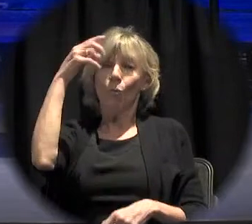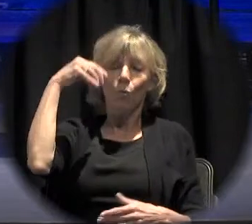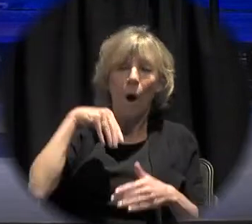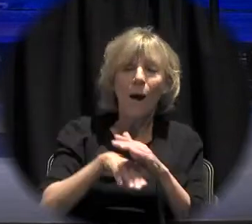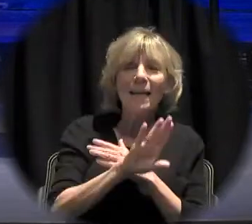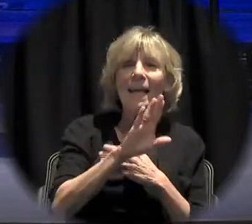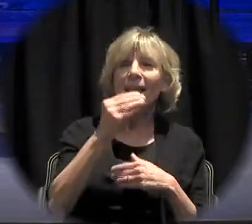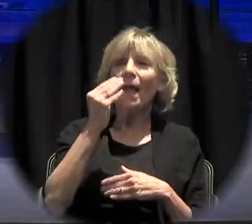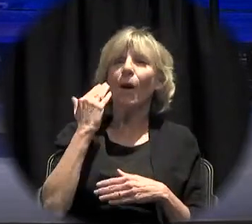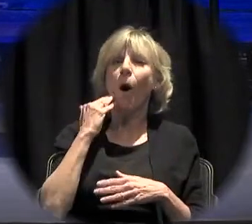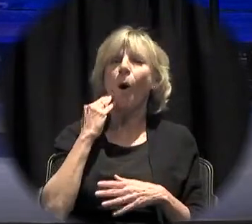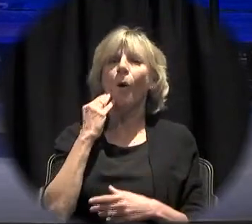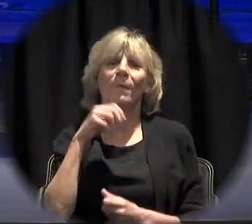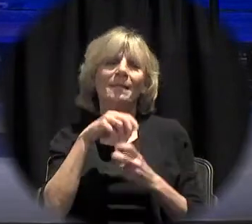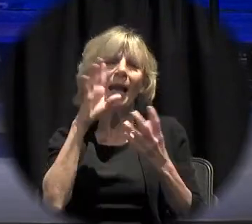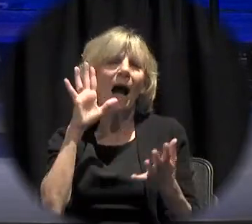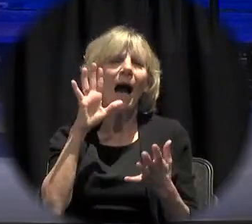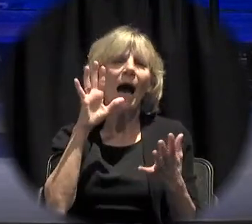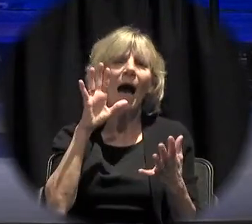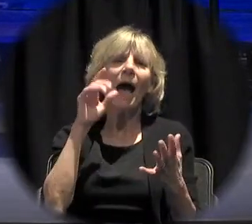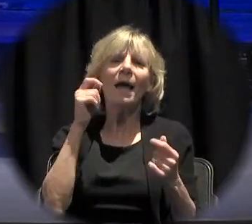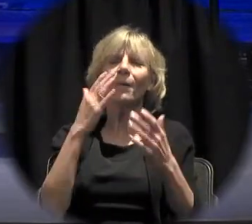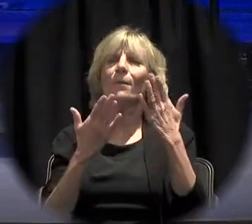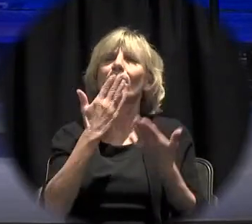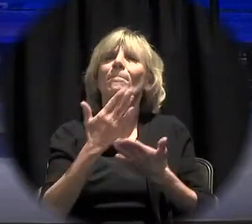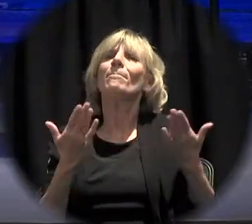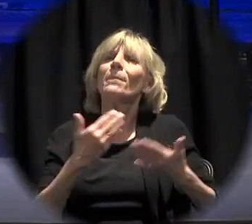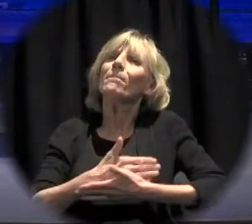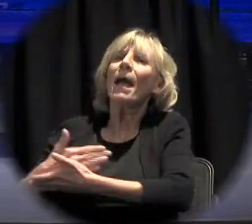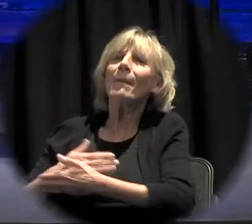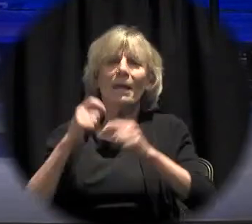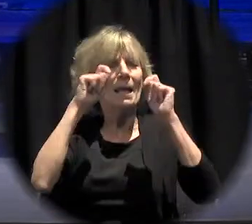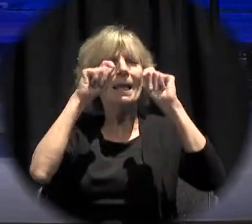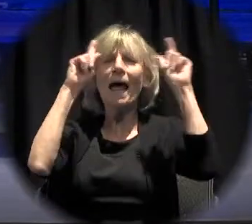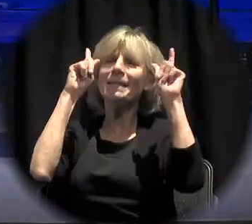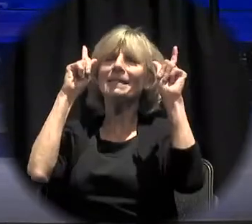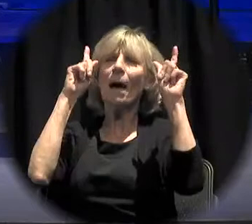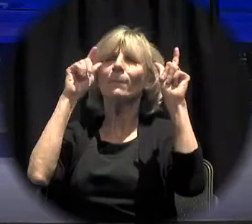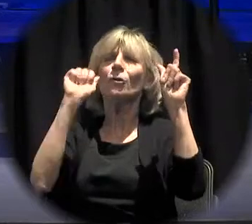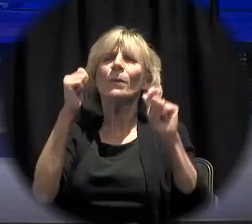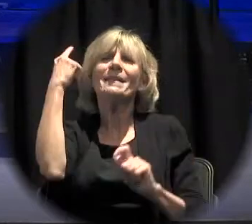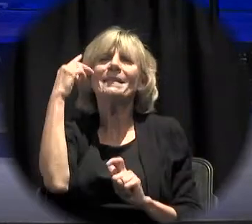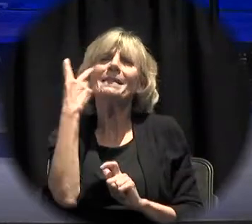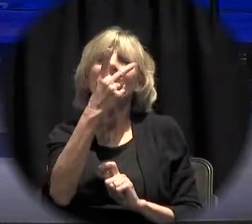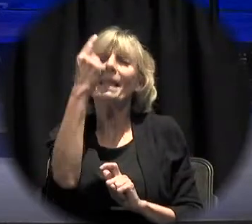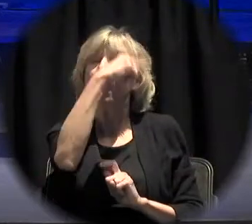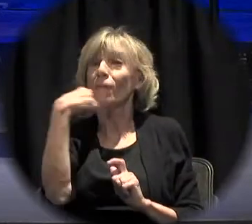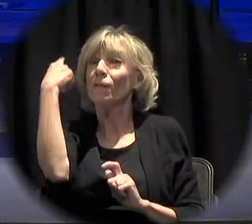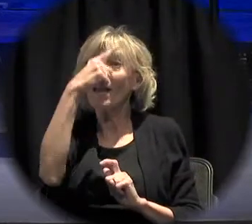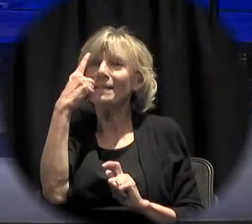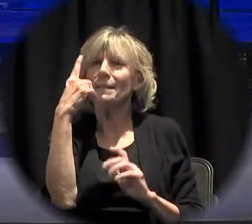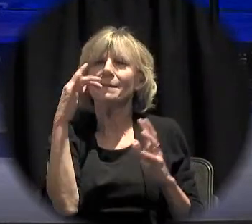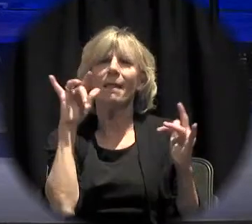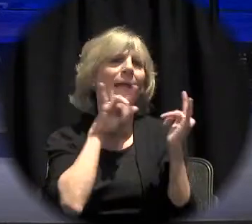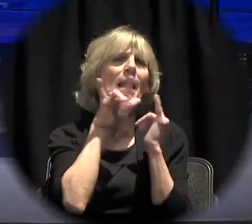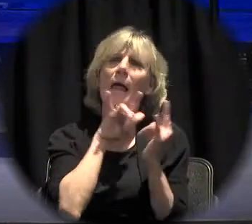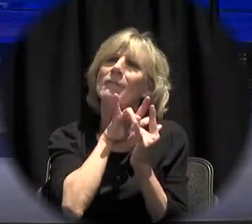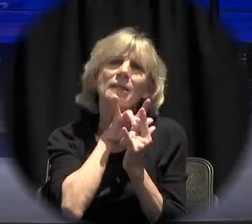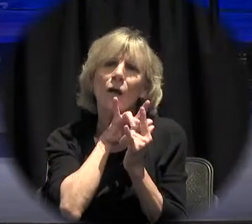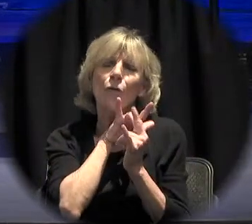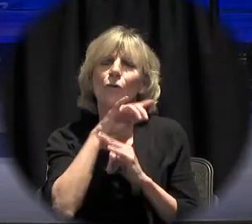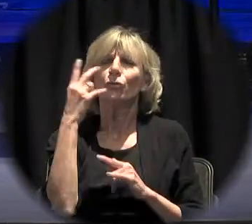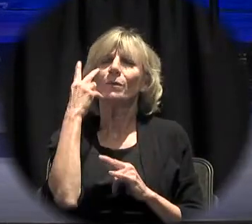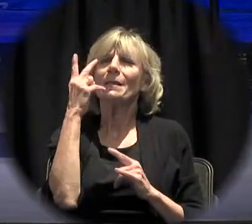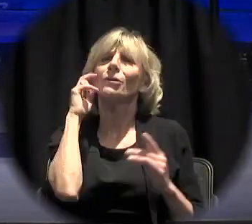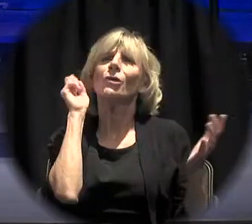And Aspen knows she's loved and knows that they love to be with her. And, you know, I mean, as kids get older, you know, we're not going to walk into